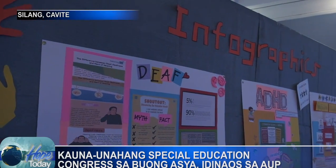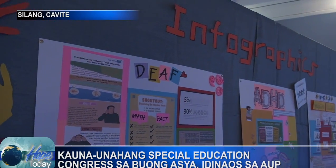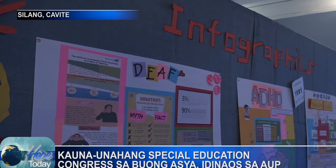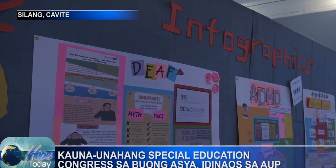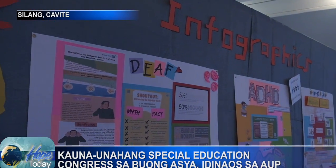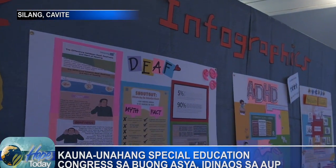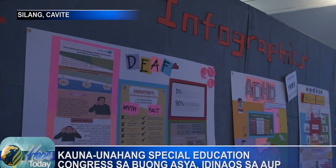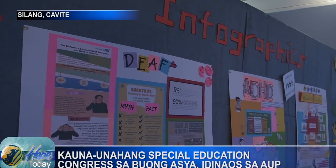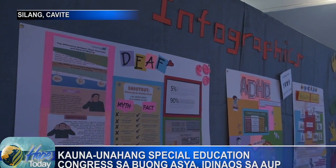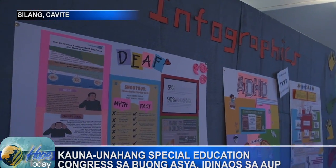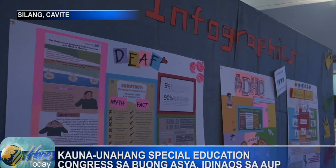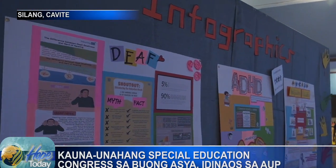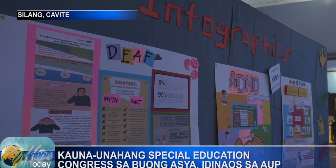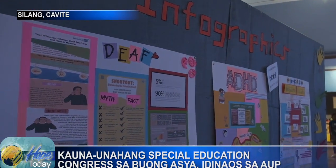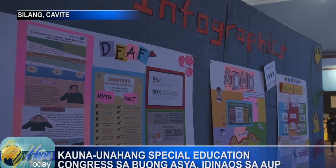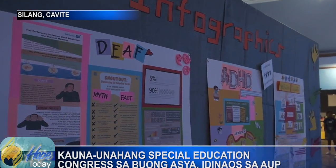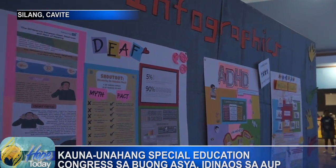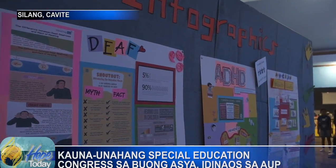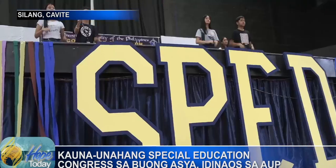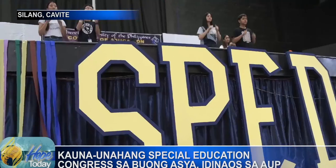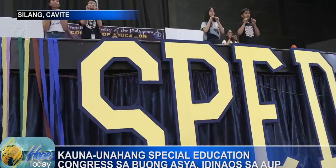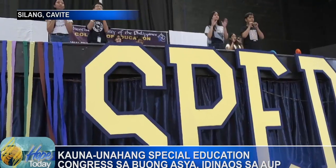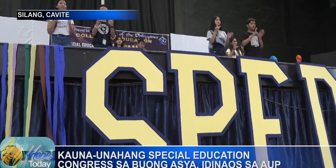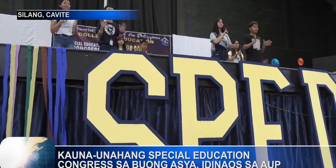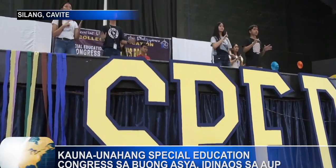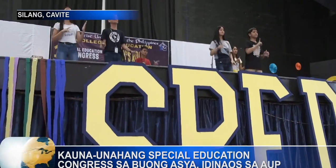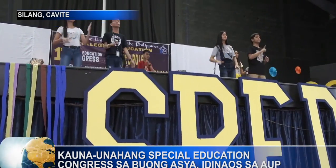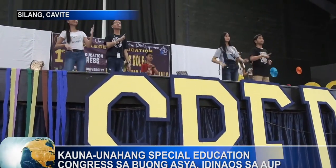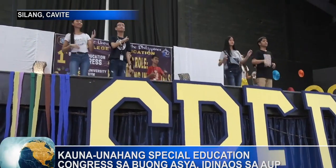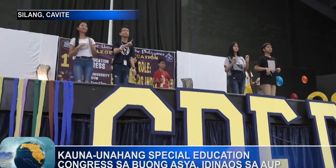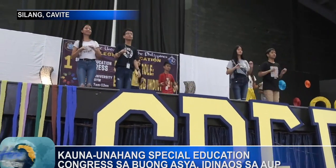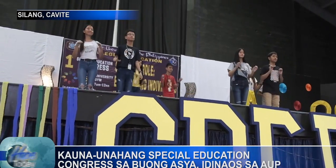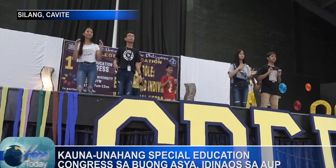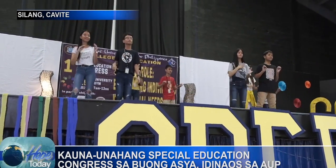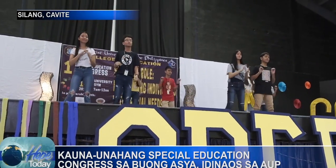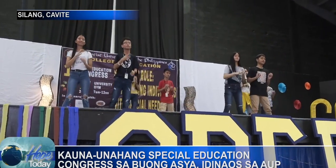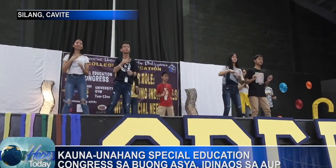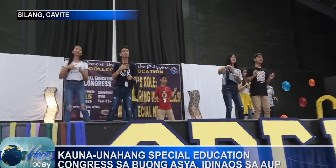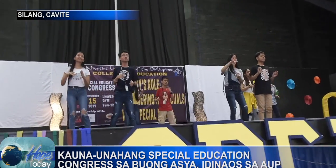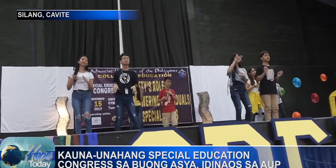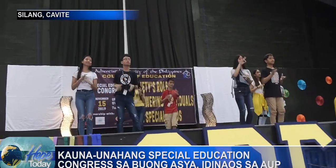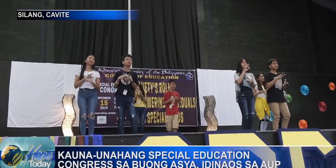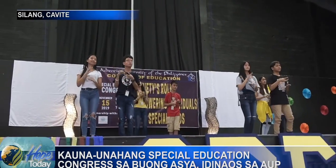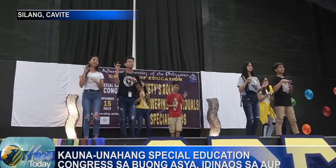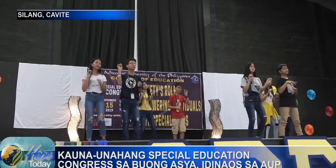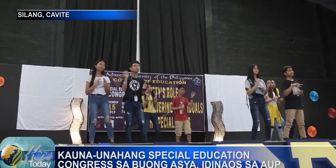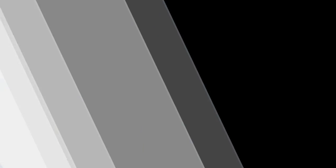mayroong pag-asa, ako po si Bren Estrito para sa Hope Channel Philippines. Ito ang Hope Today.